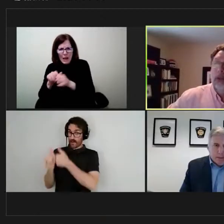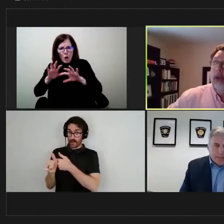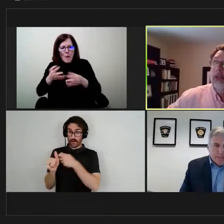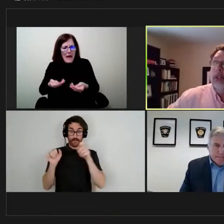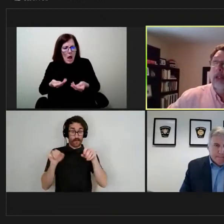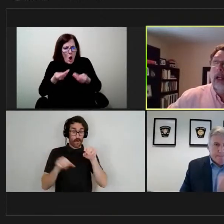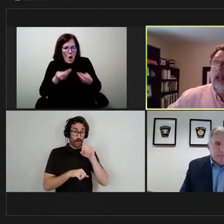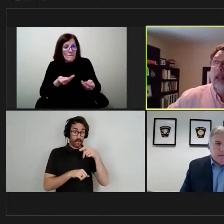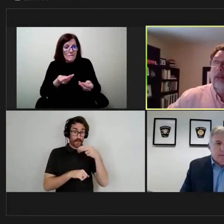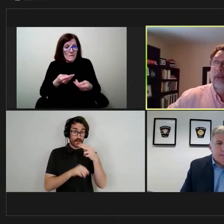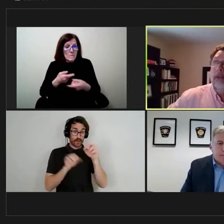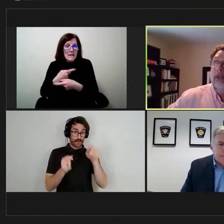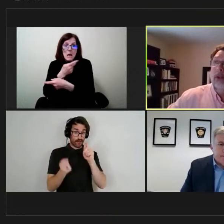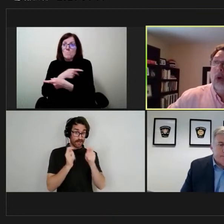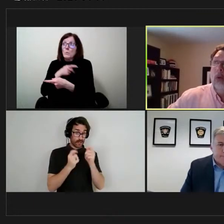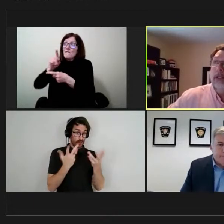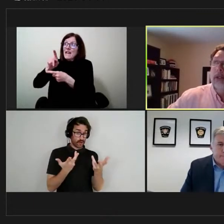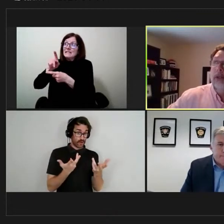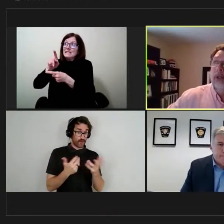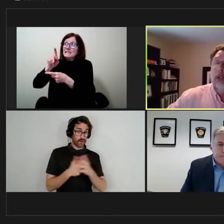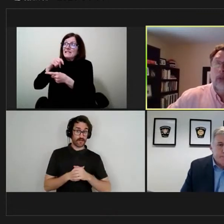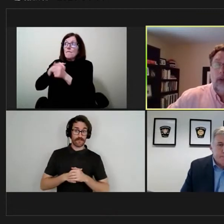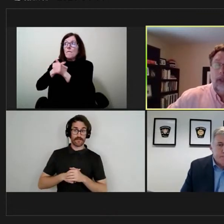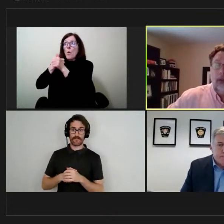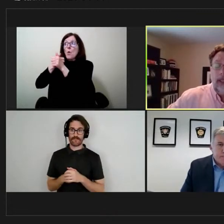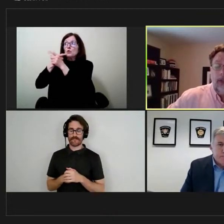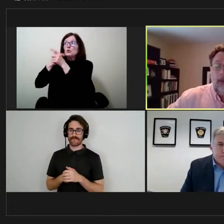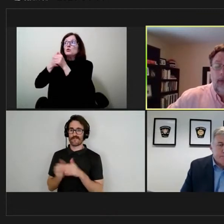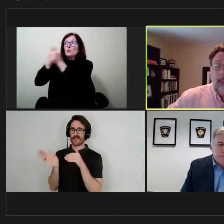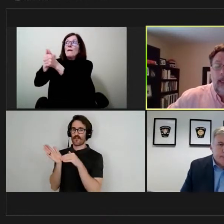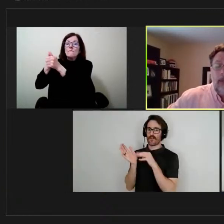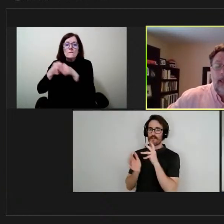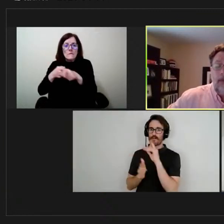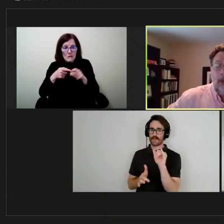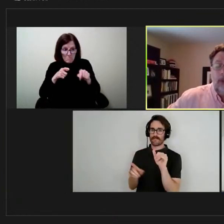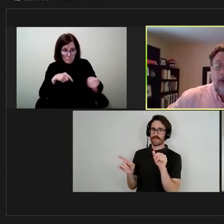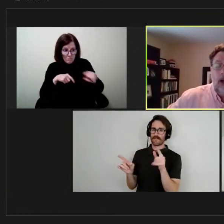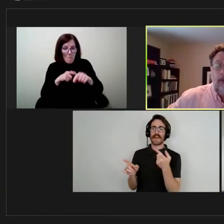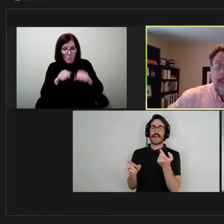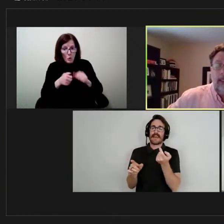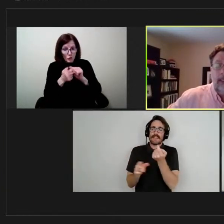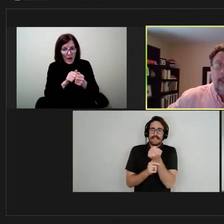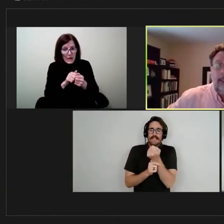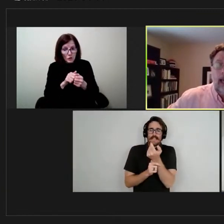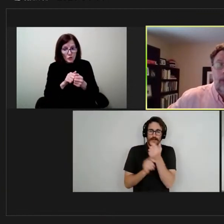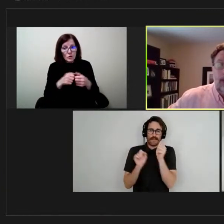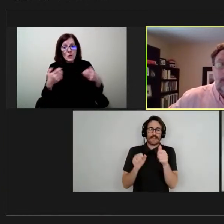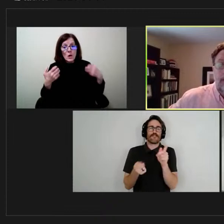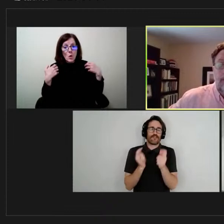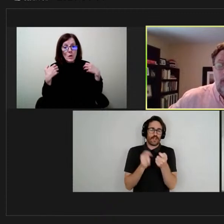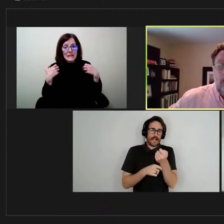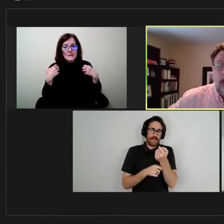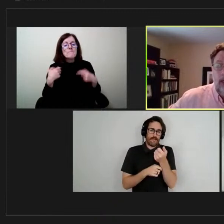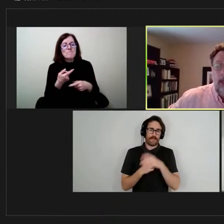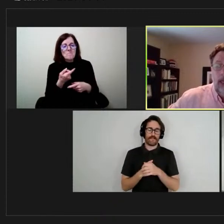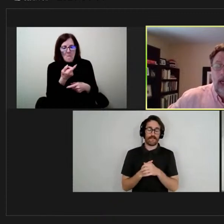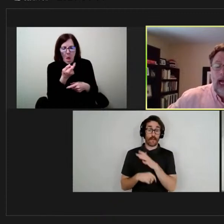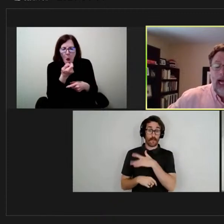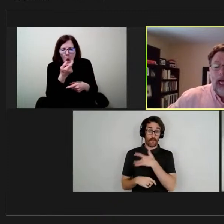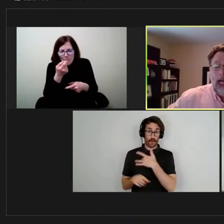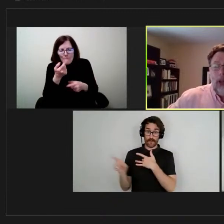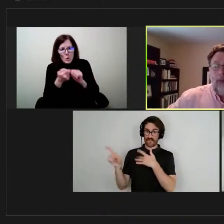So Councillor, to small degrees. I mean the province is establishes the framework.